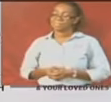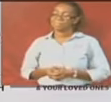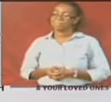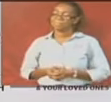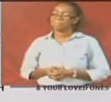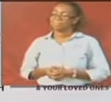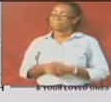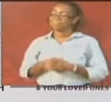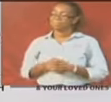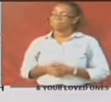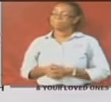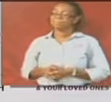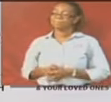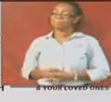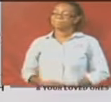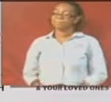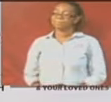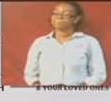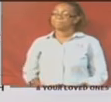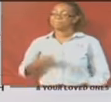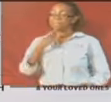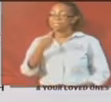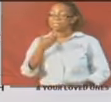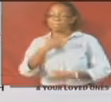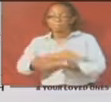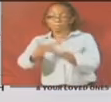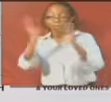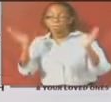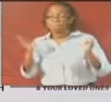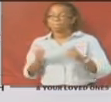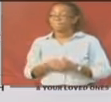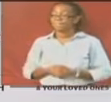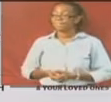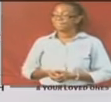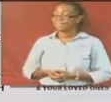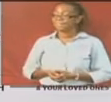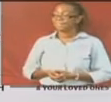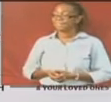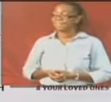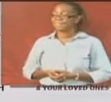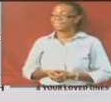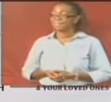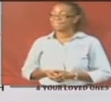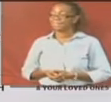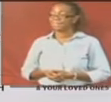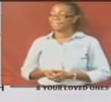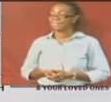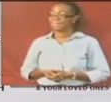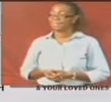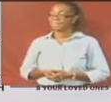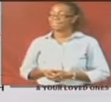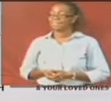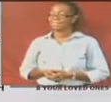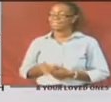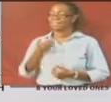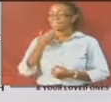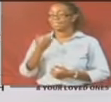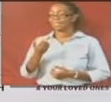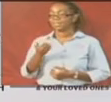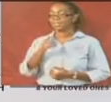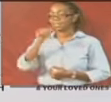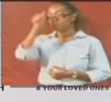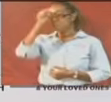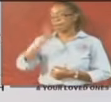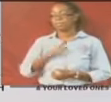TV6, we are ready for your Morning, Urvashi from TV6. My questions are for the Director of Epidemiology, Dr. Hines.